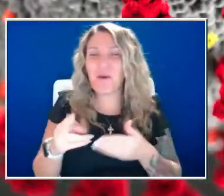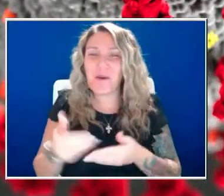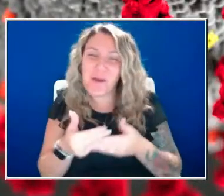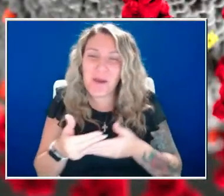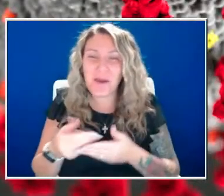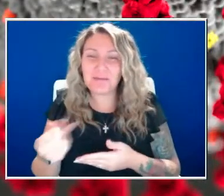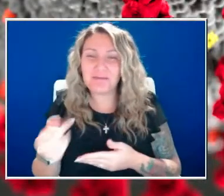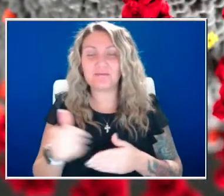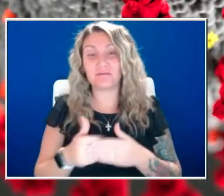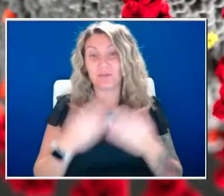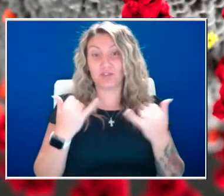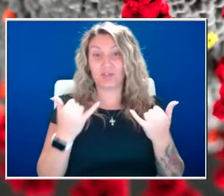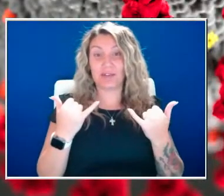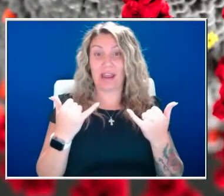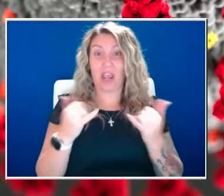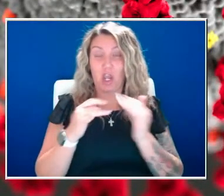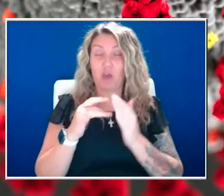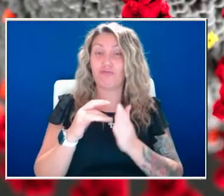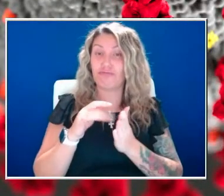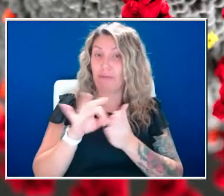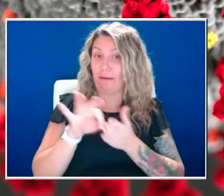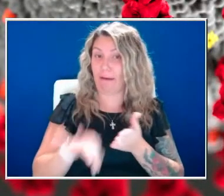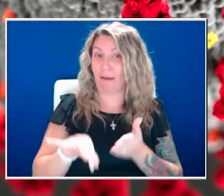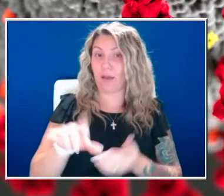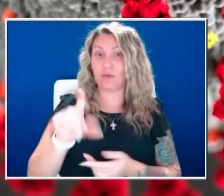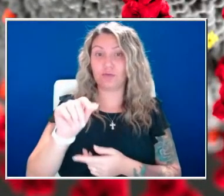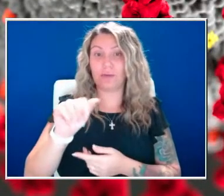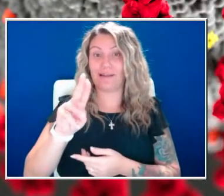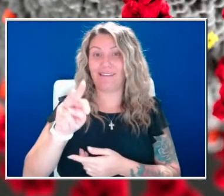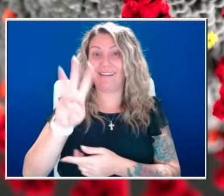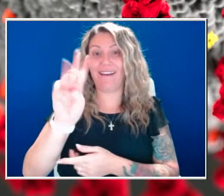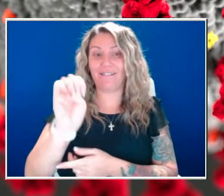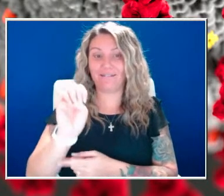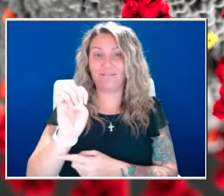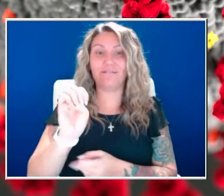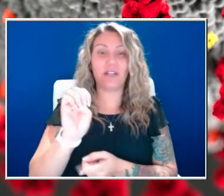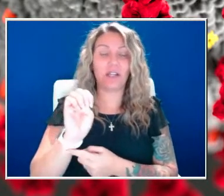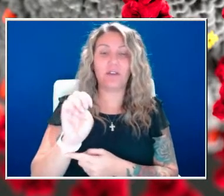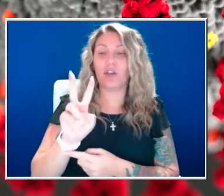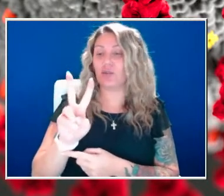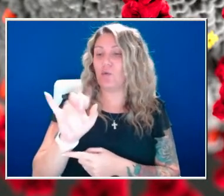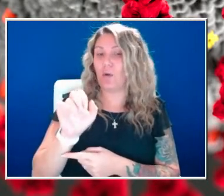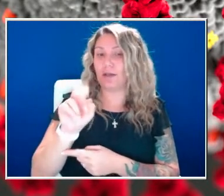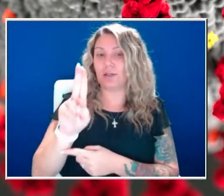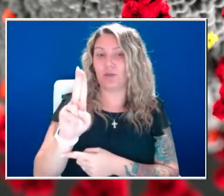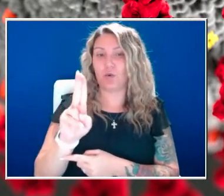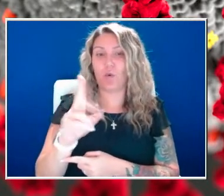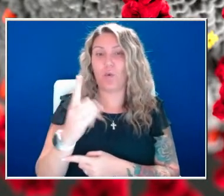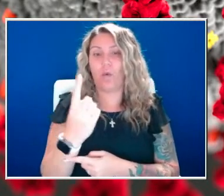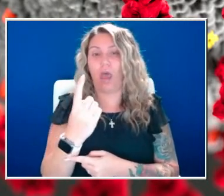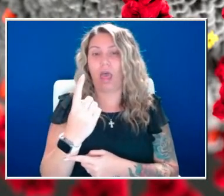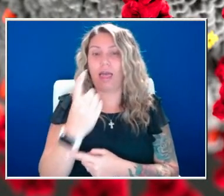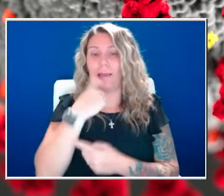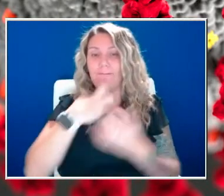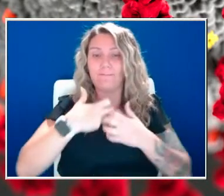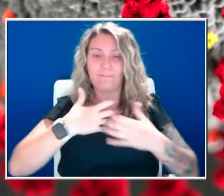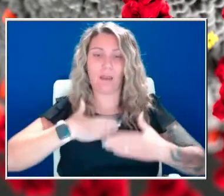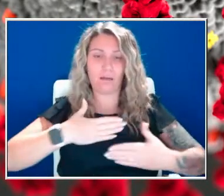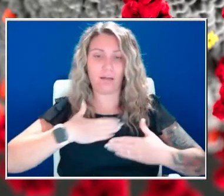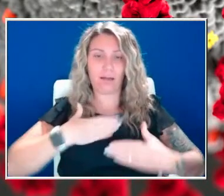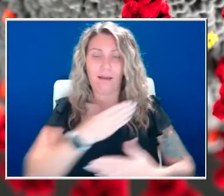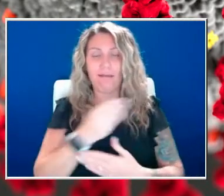the COVID count here, we have 20 active infections in the hospital, 2 in the ICU, 1 on the ventilator, still 14 in that recovery period. So numbers